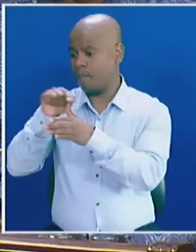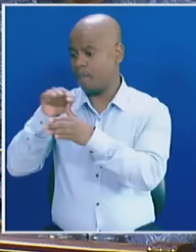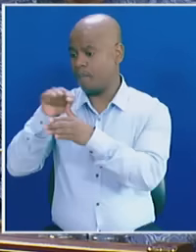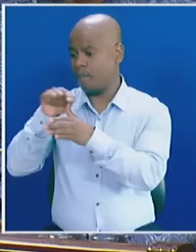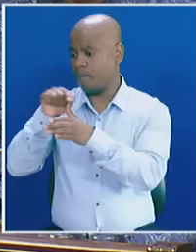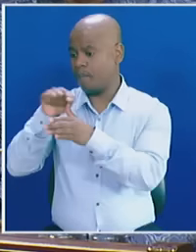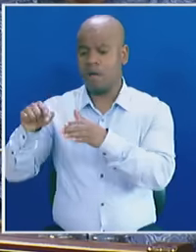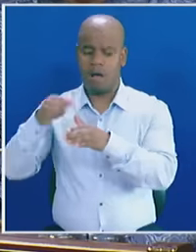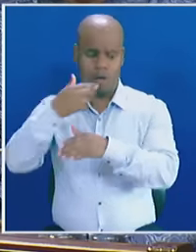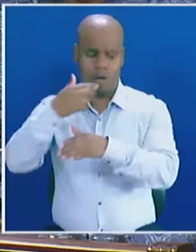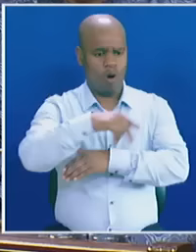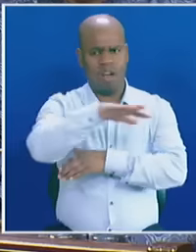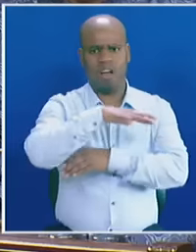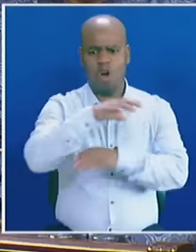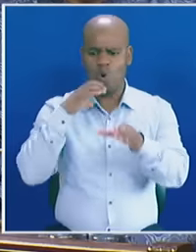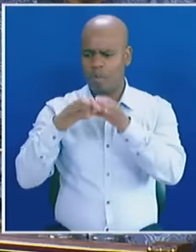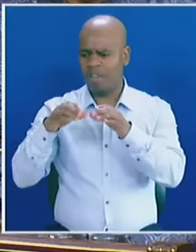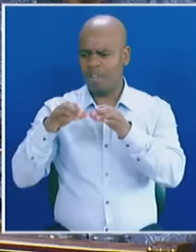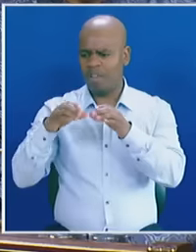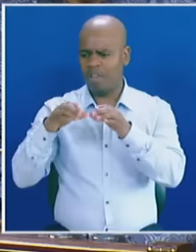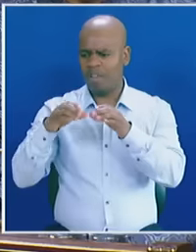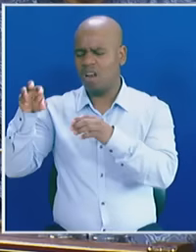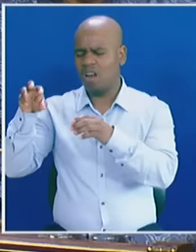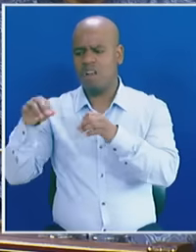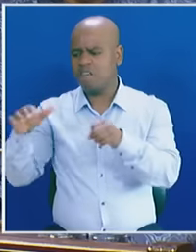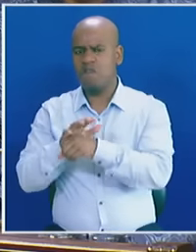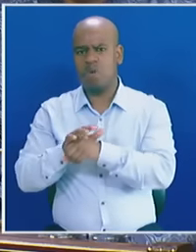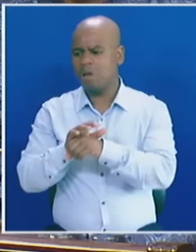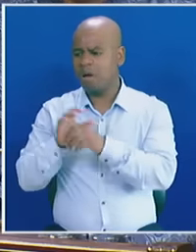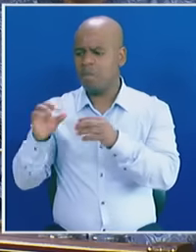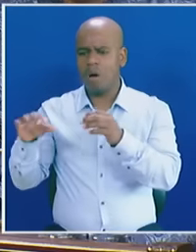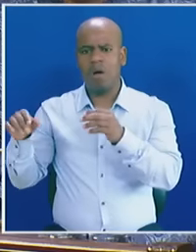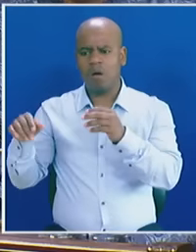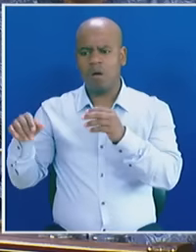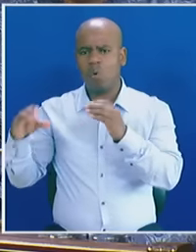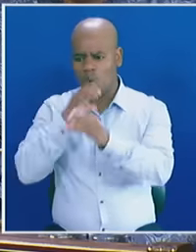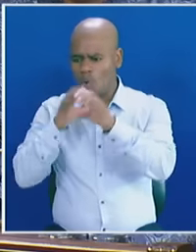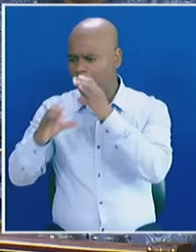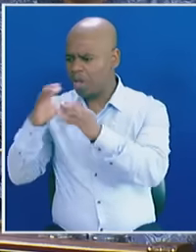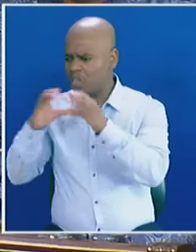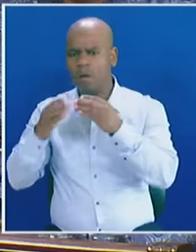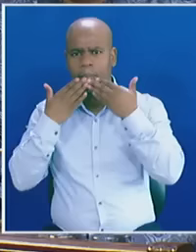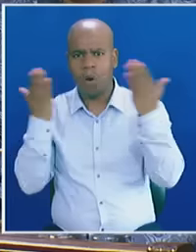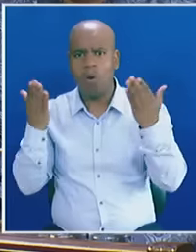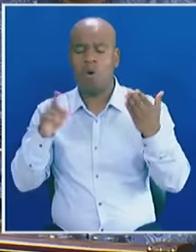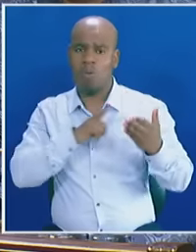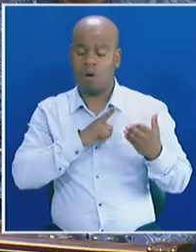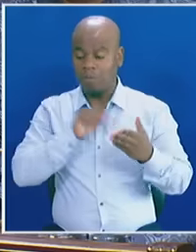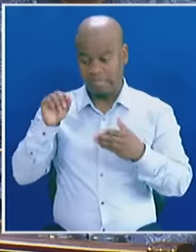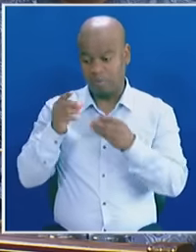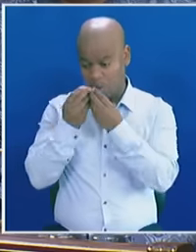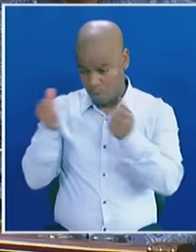field, resulting in the loss of valuable information on crime and crime syndicates. Corruption is a fact that needs to be dealt